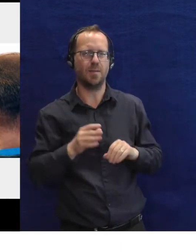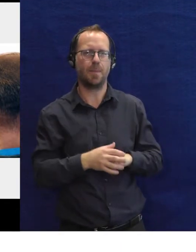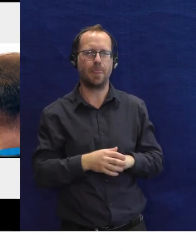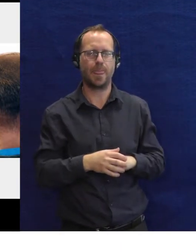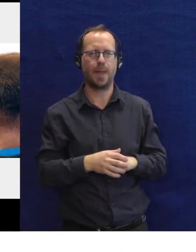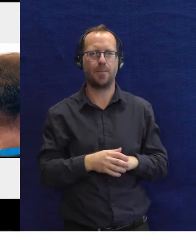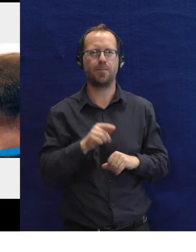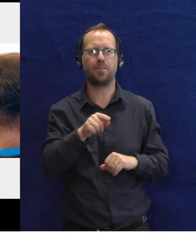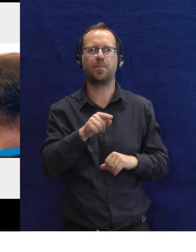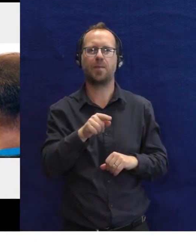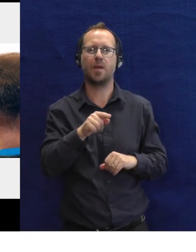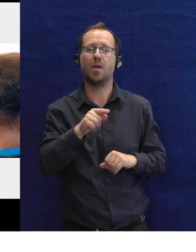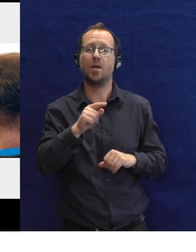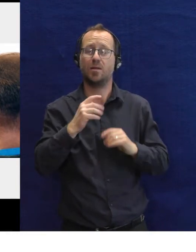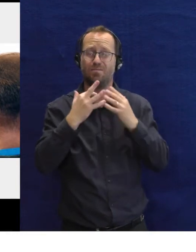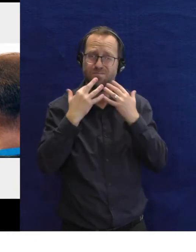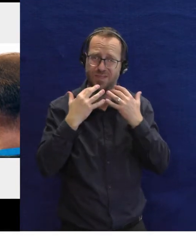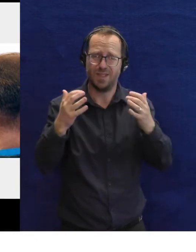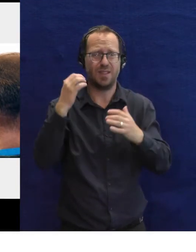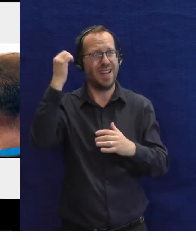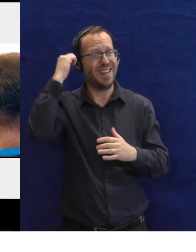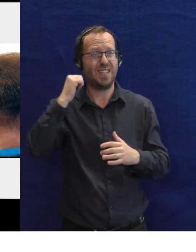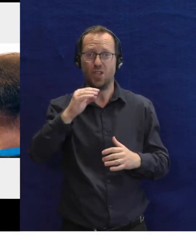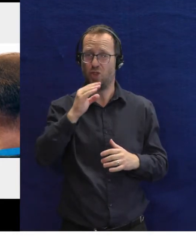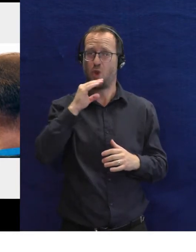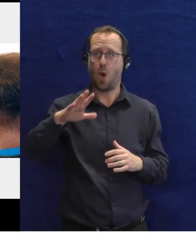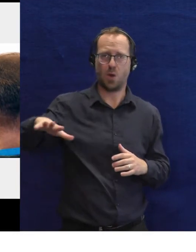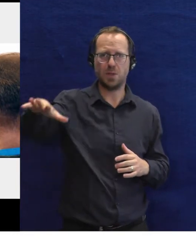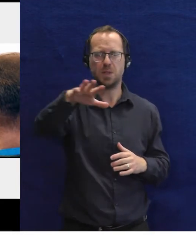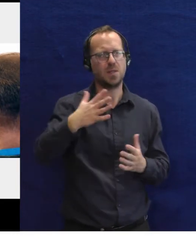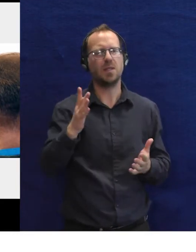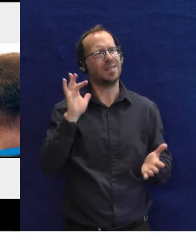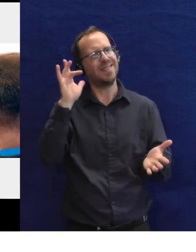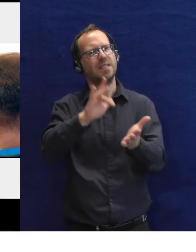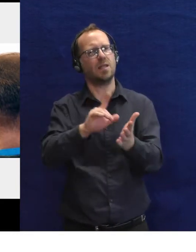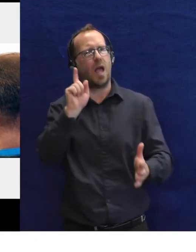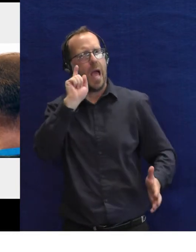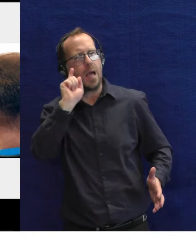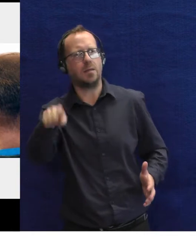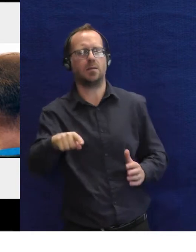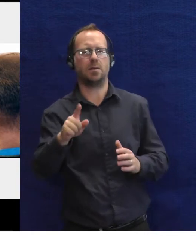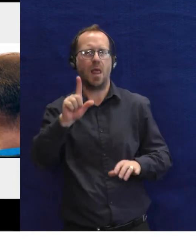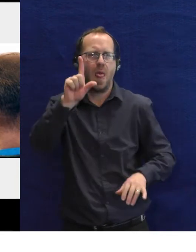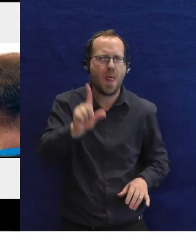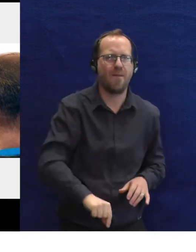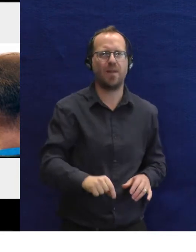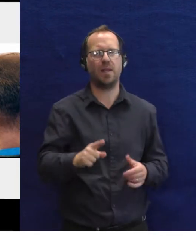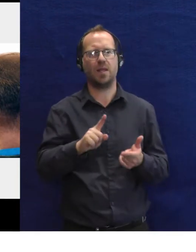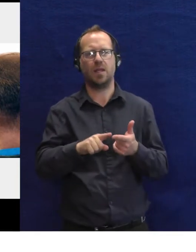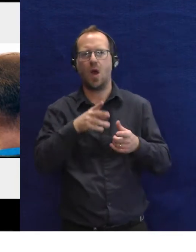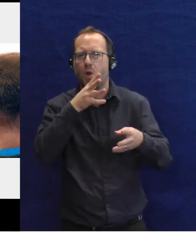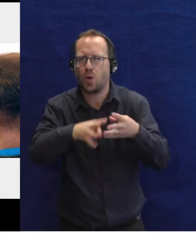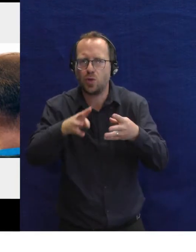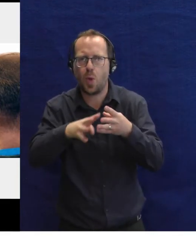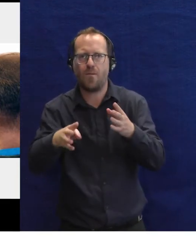having all the tail of recording and producing and then exchanging videos, but just to write on the hand